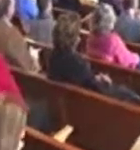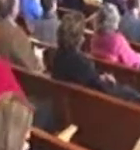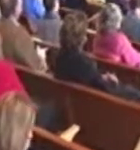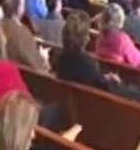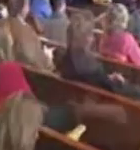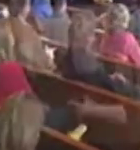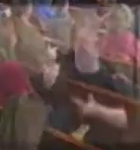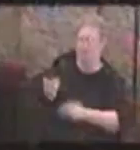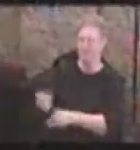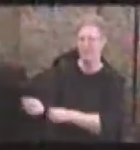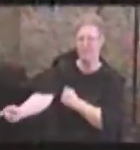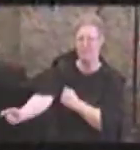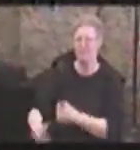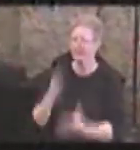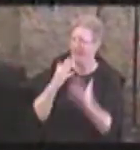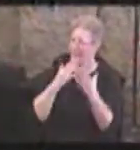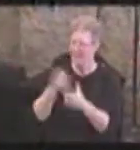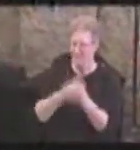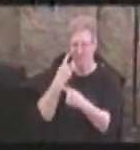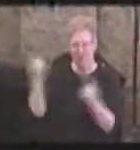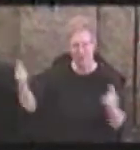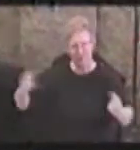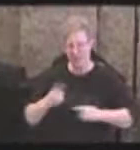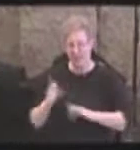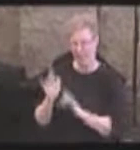Welcome. Thanks all for coming and skipping out on the